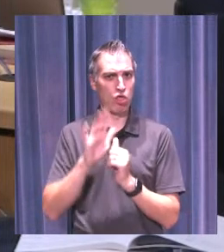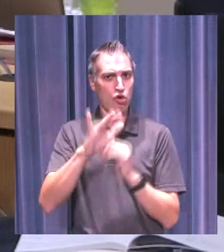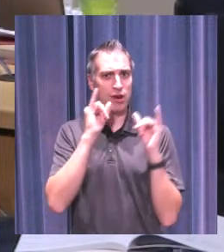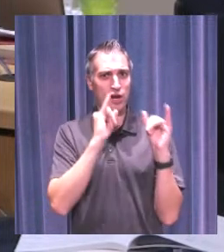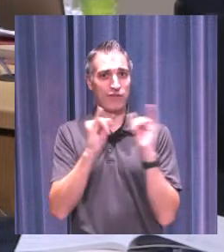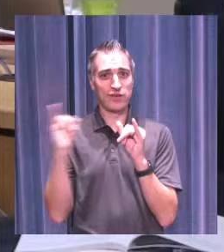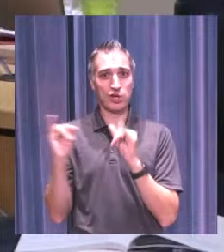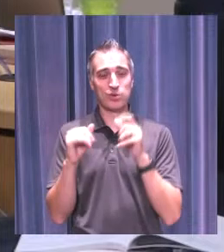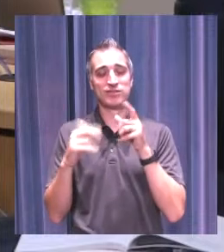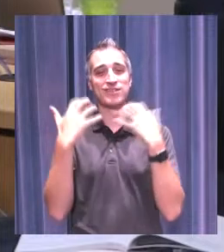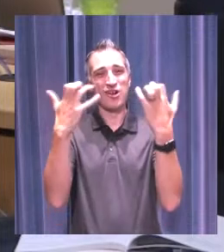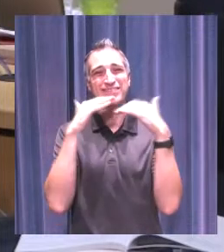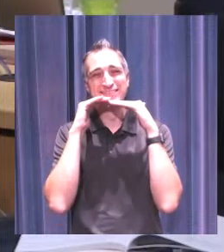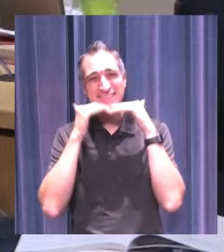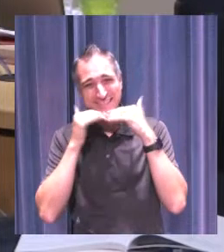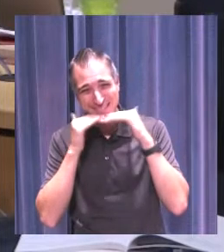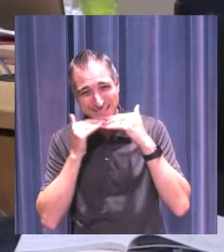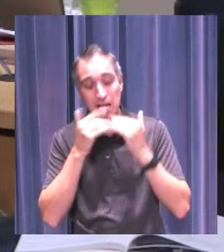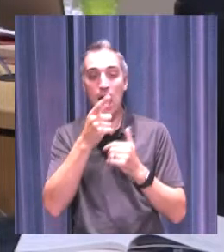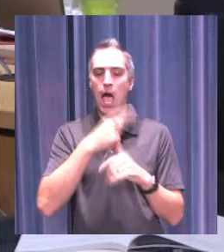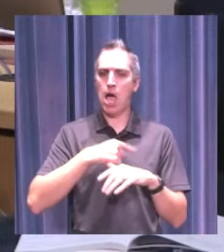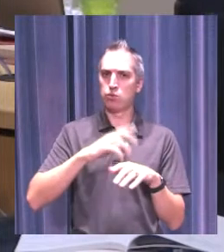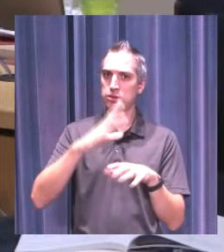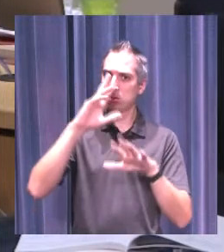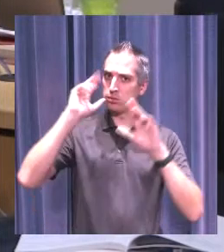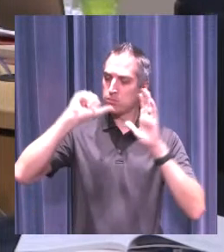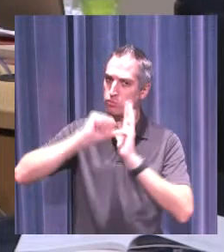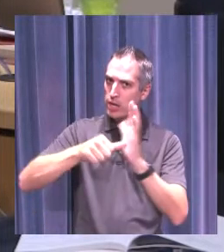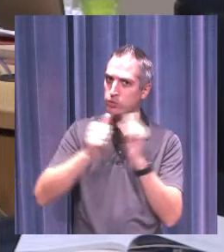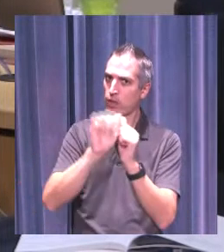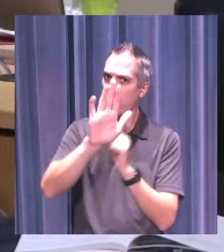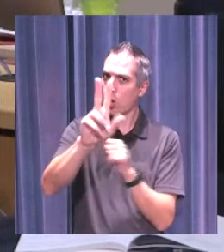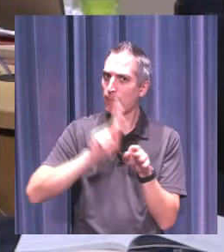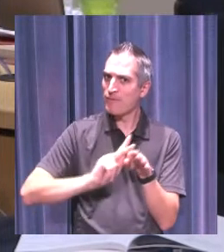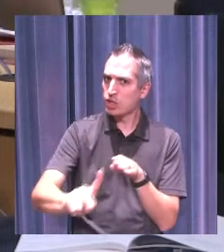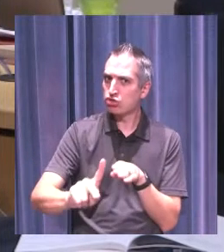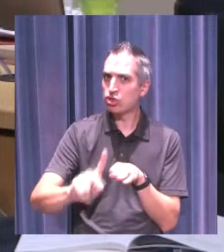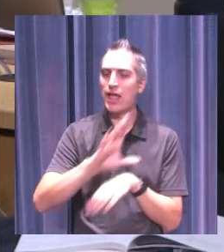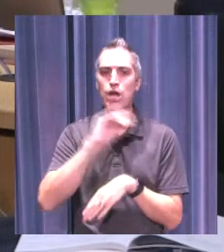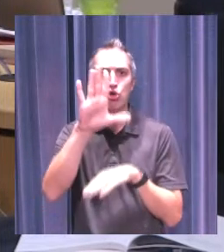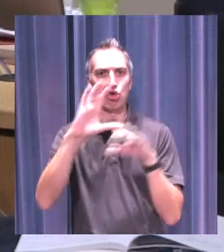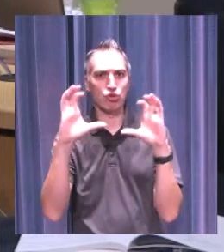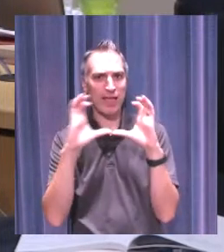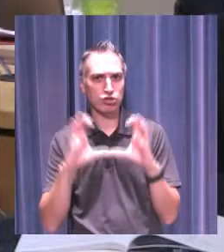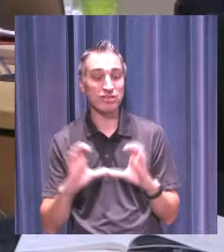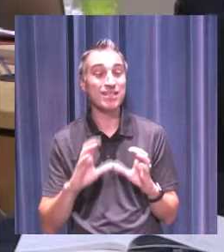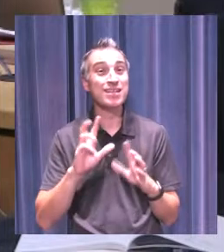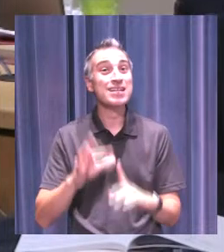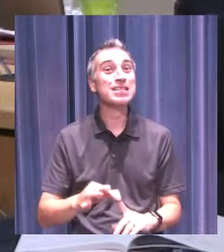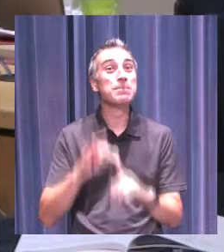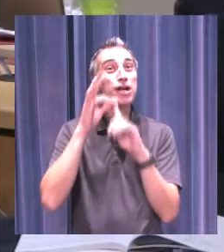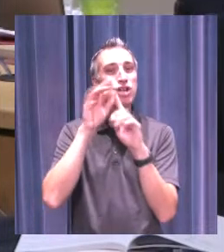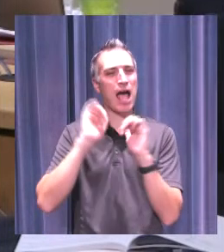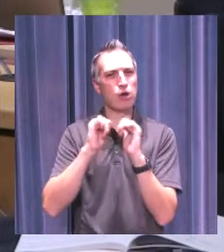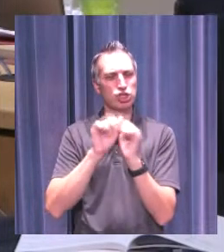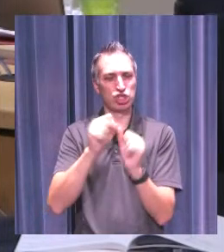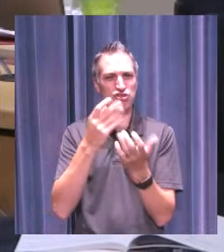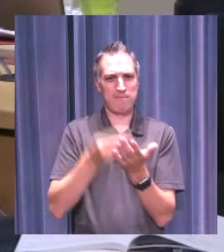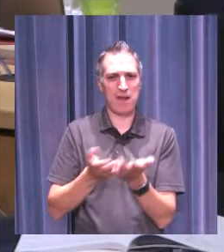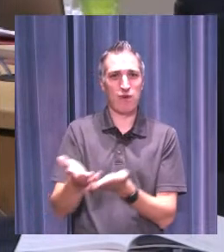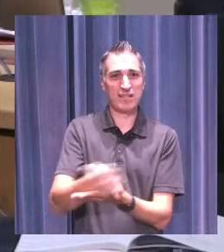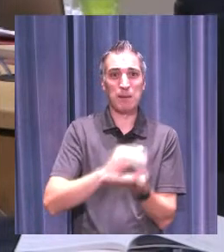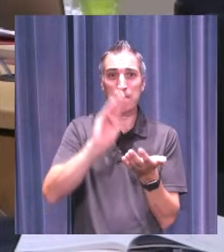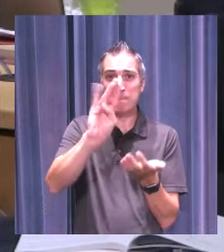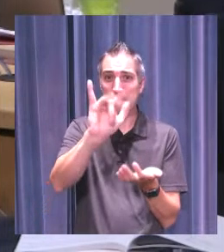interview. I was impressed with her professionalism and her credentials, especially how she was able to fundraise billions of dollars